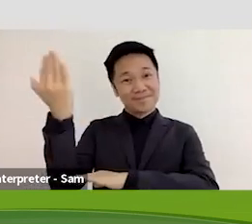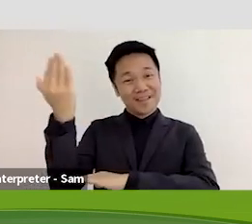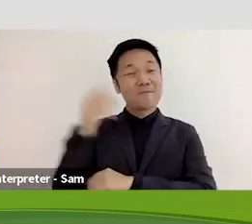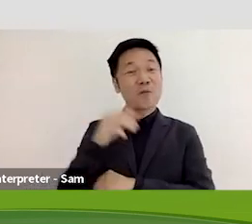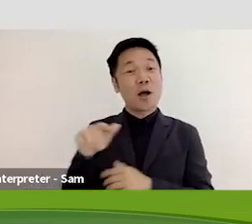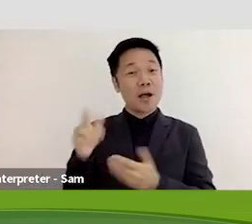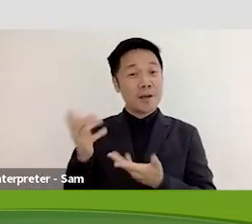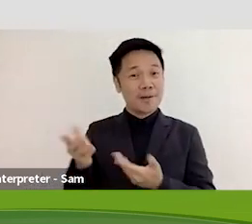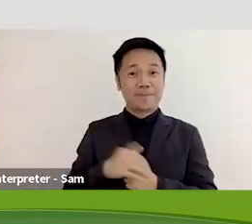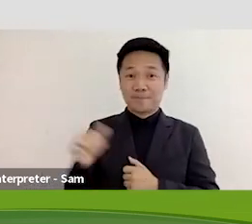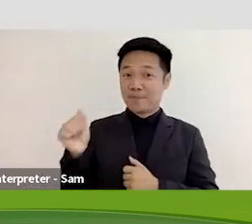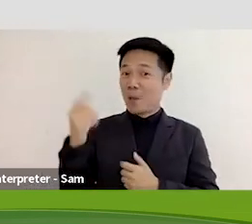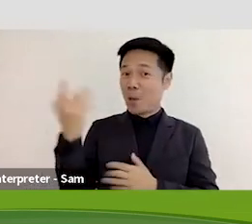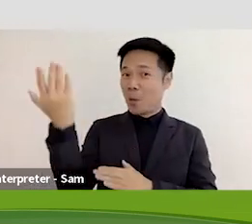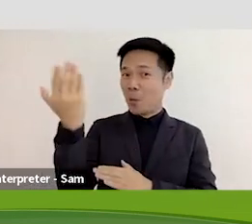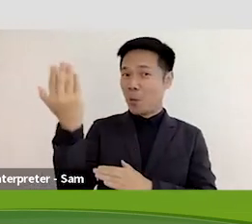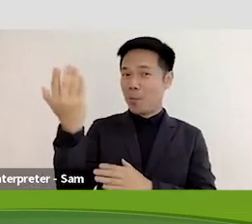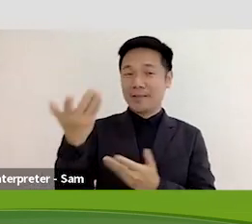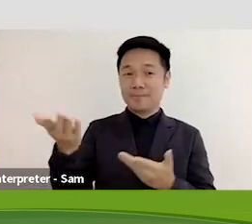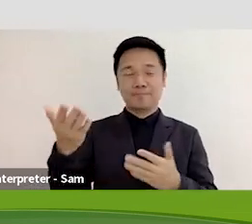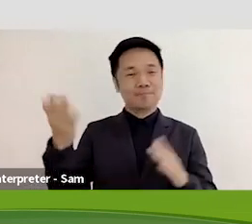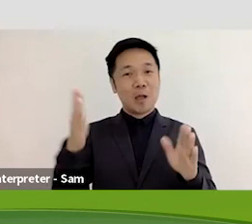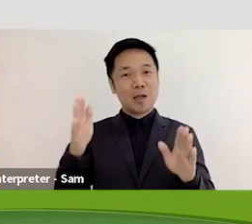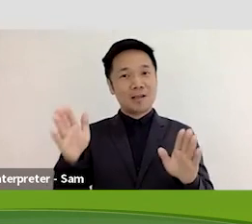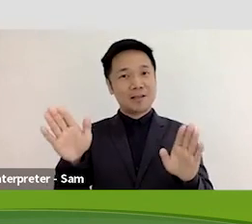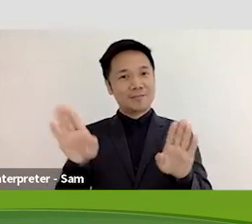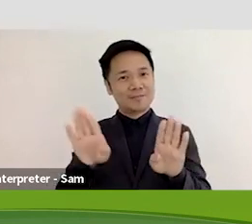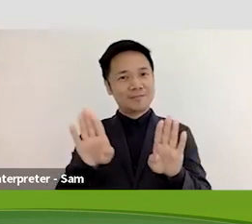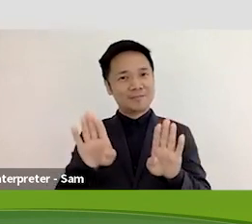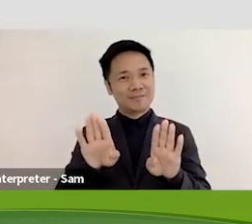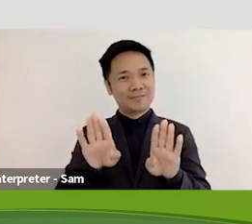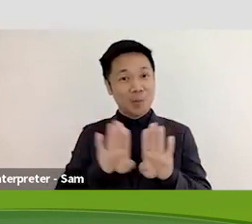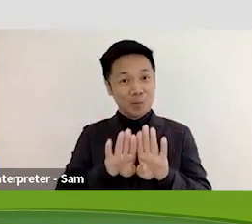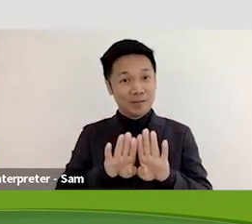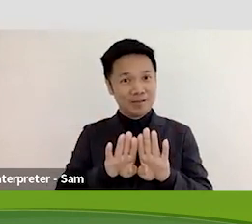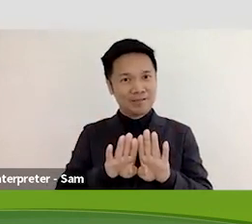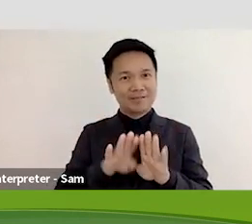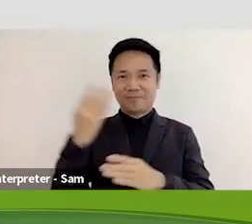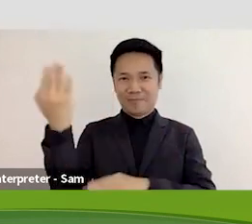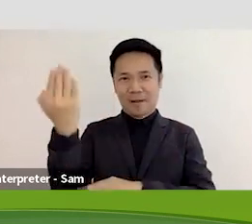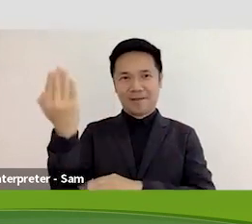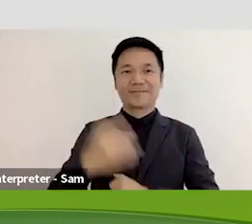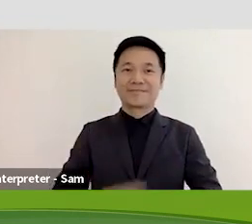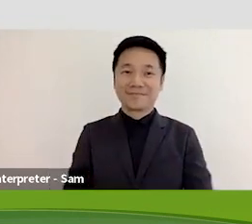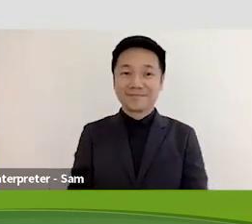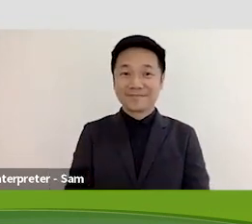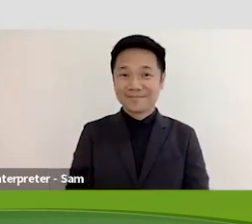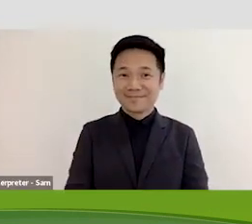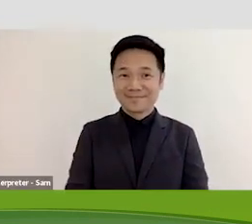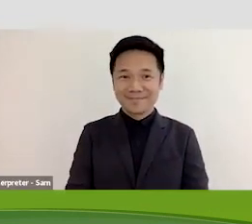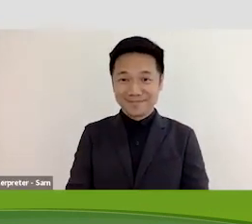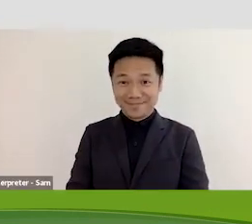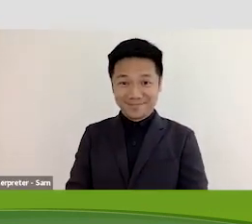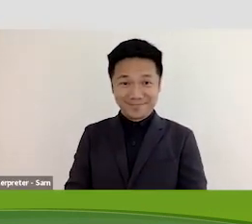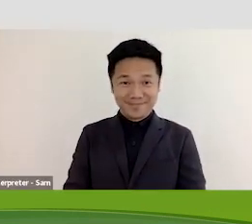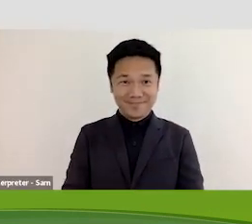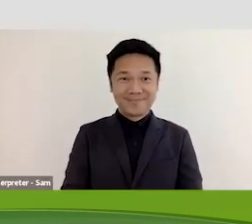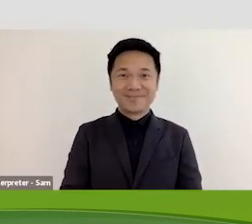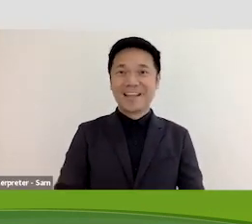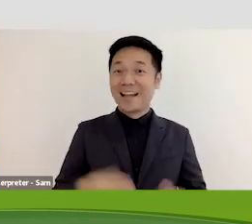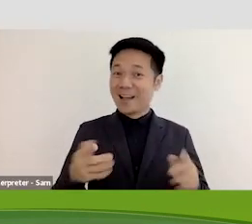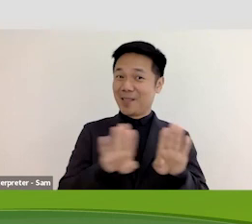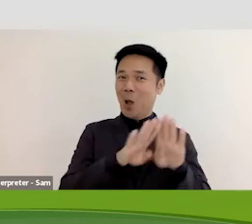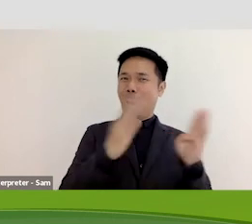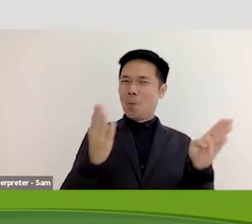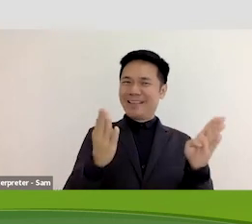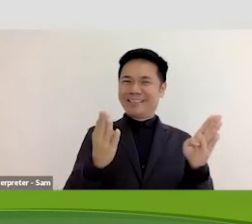Pacific, to deliver his opening remarks. Dr. Tata, please, the floor is yours. It'll only be my closing remarks,